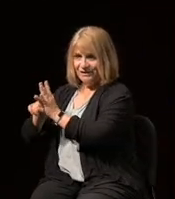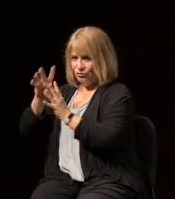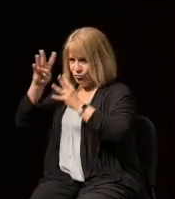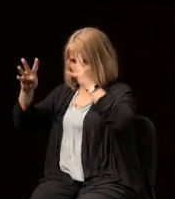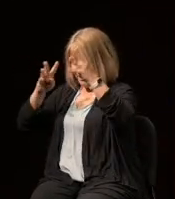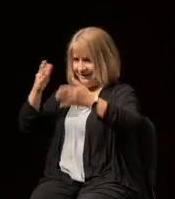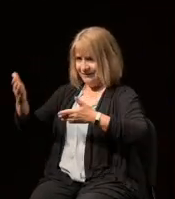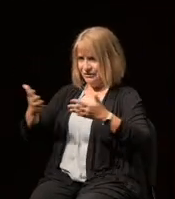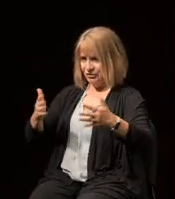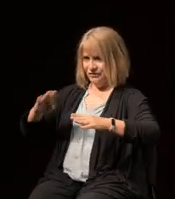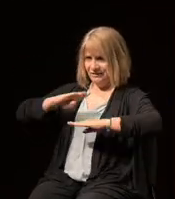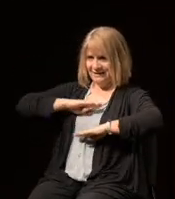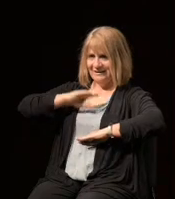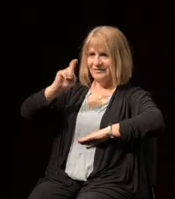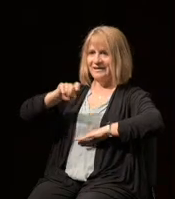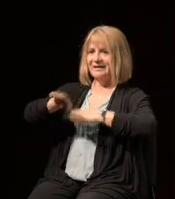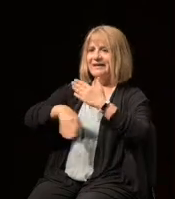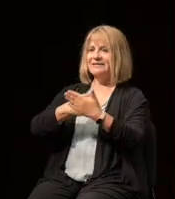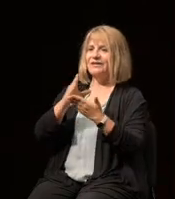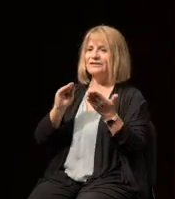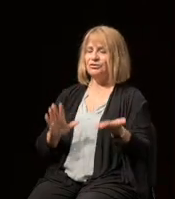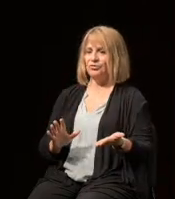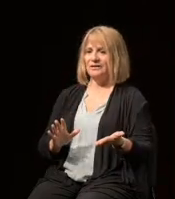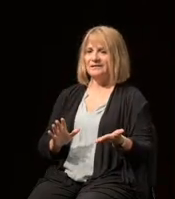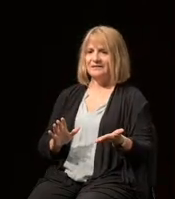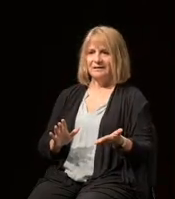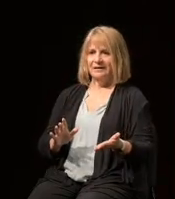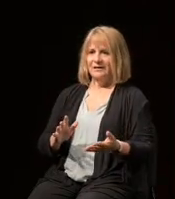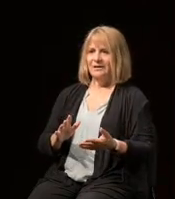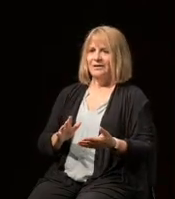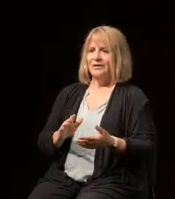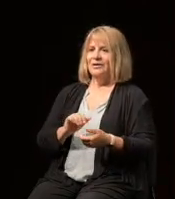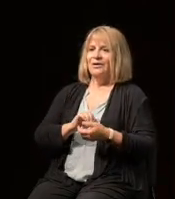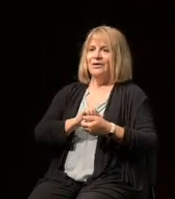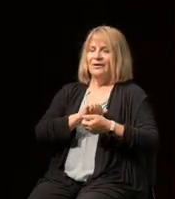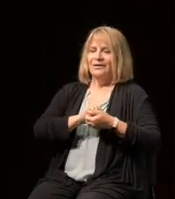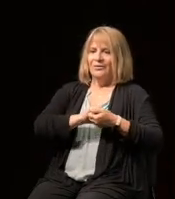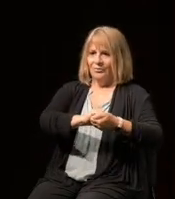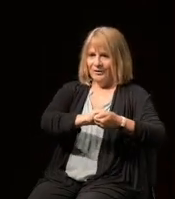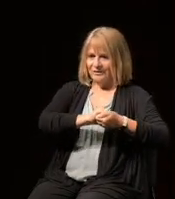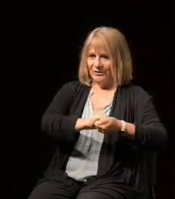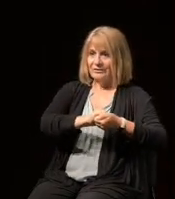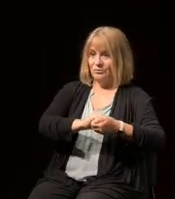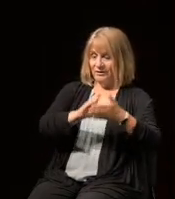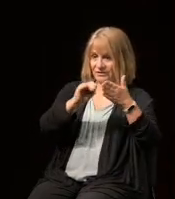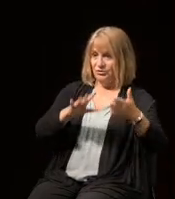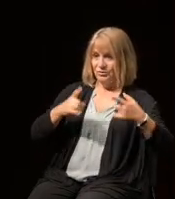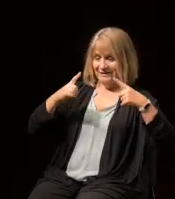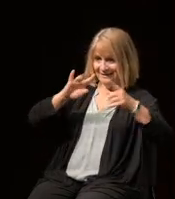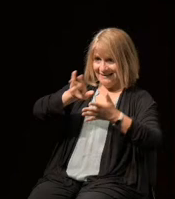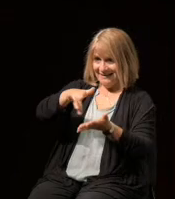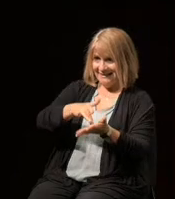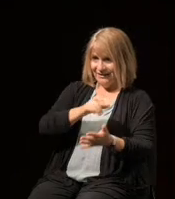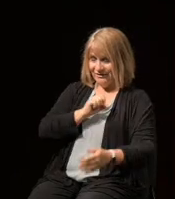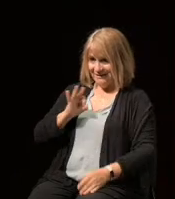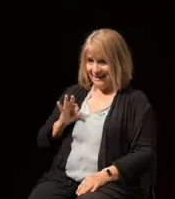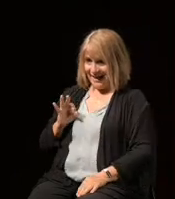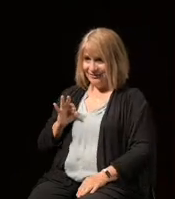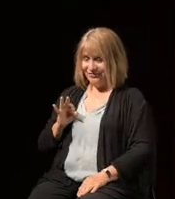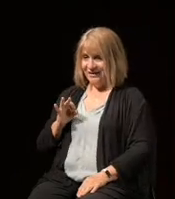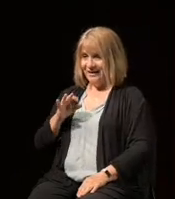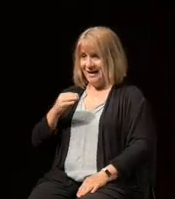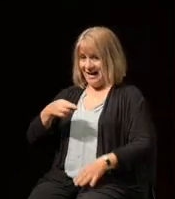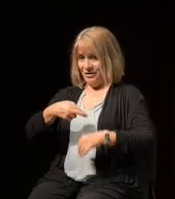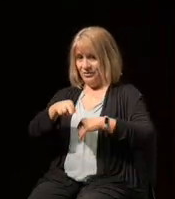the needs of all students. Works closely with the Student Success Center staff and refers students